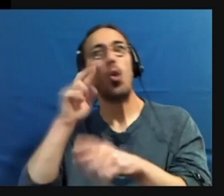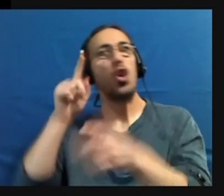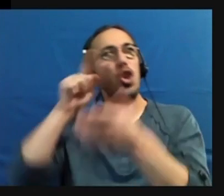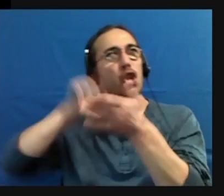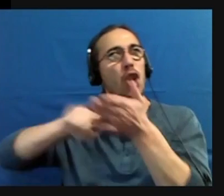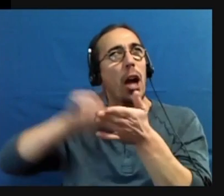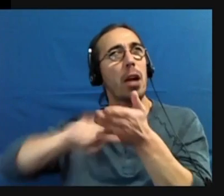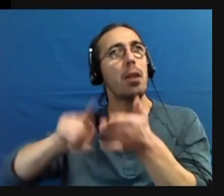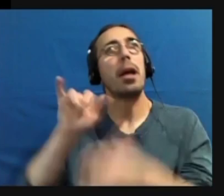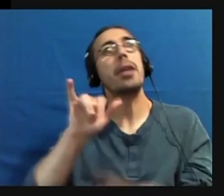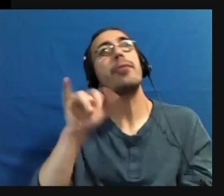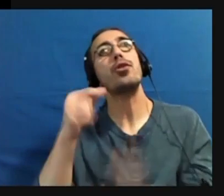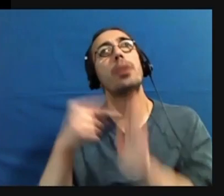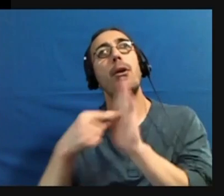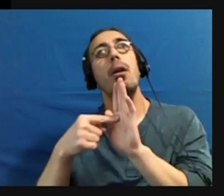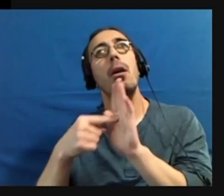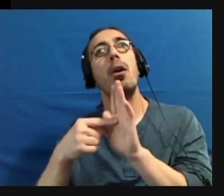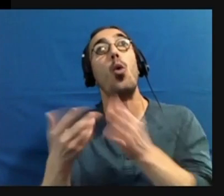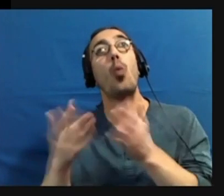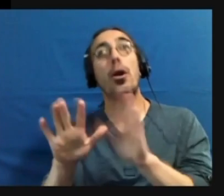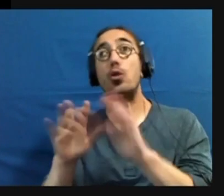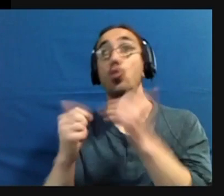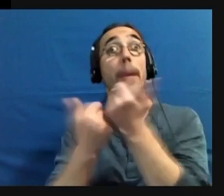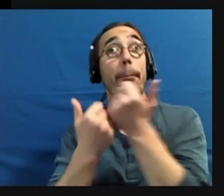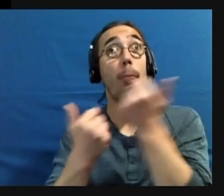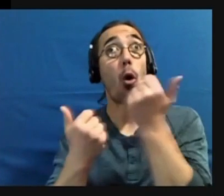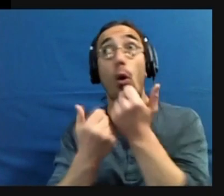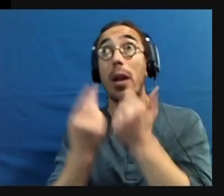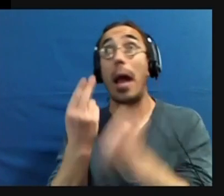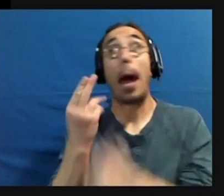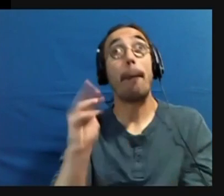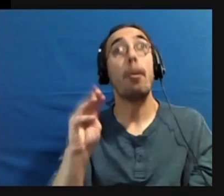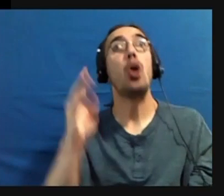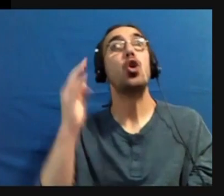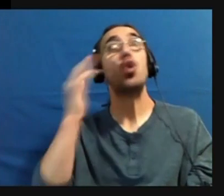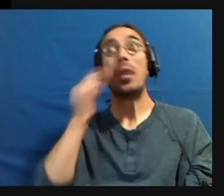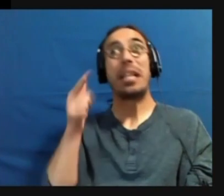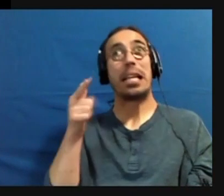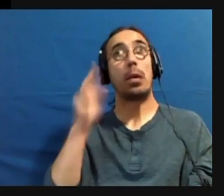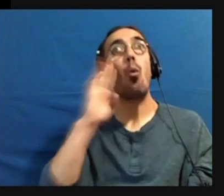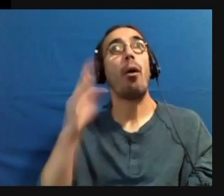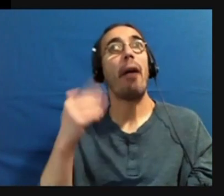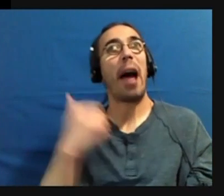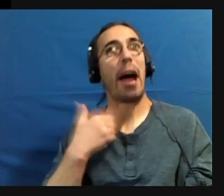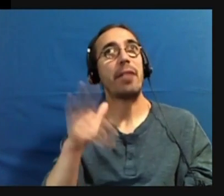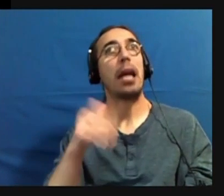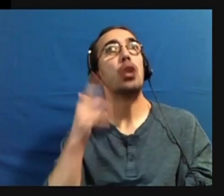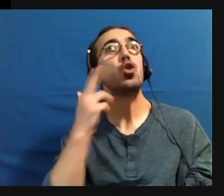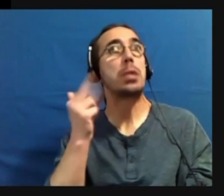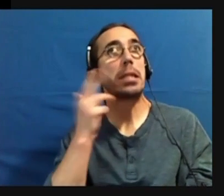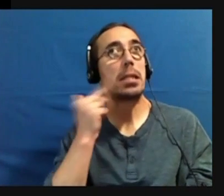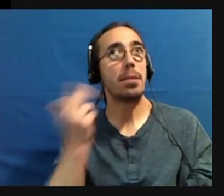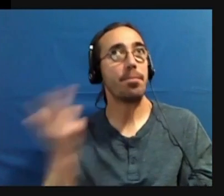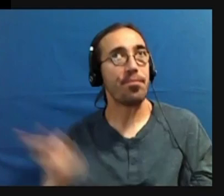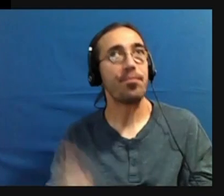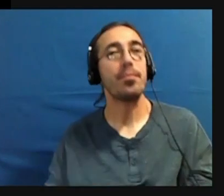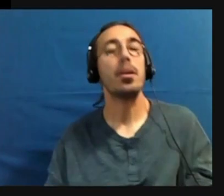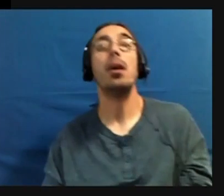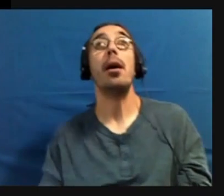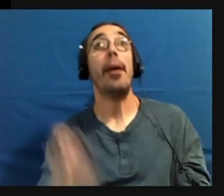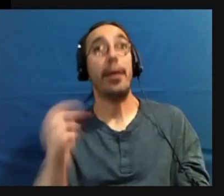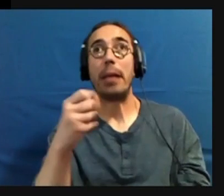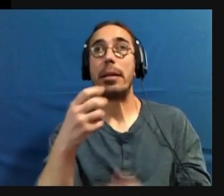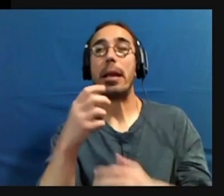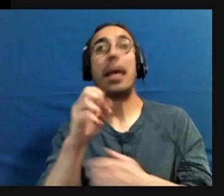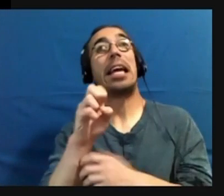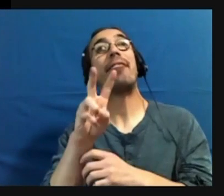is ways to support him knowing that he will have that treat. Yes, even if